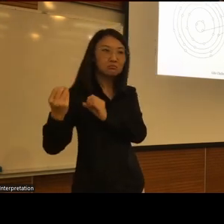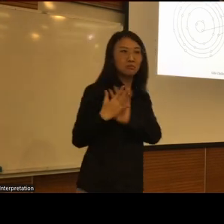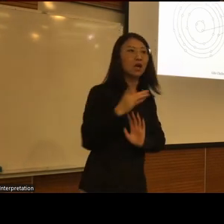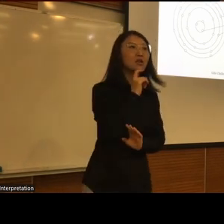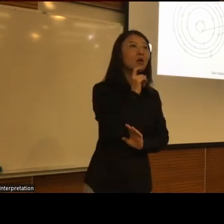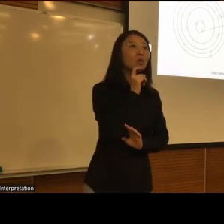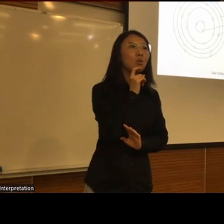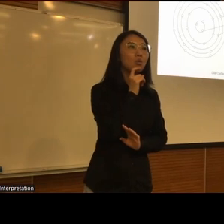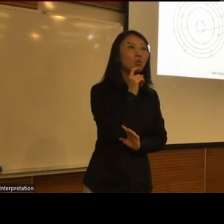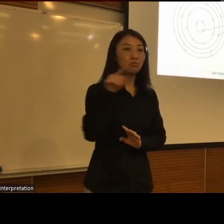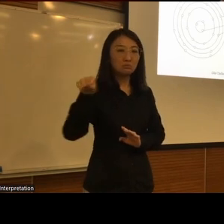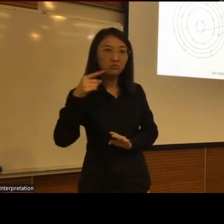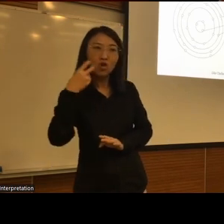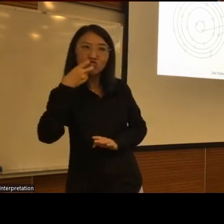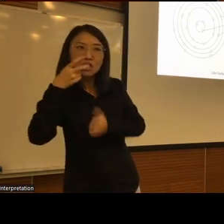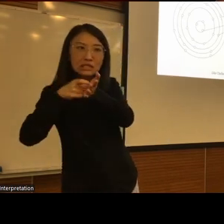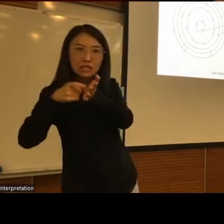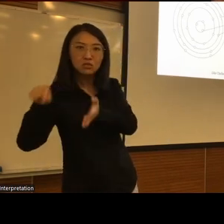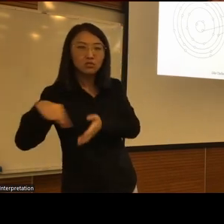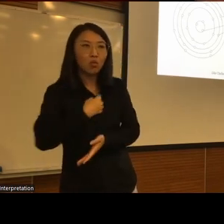maybe what is more available is the